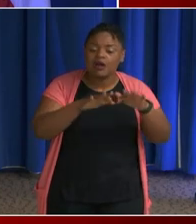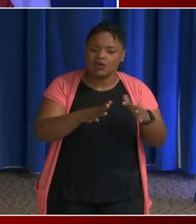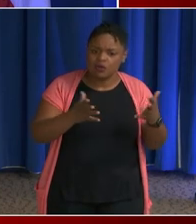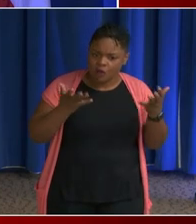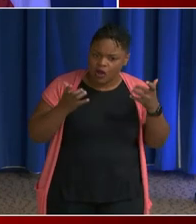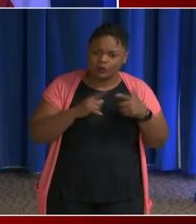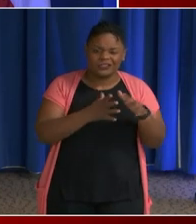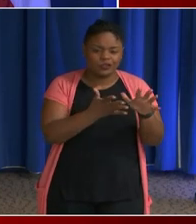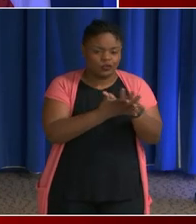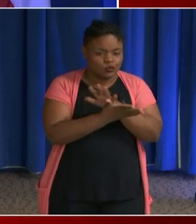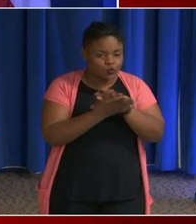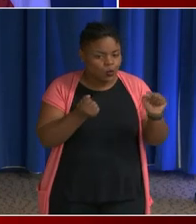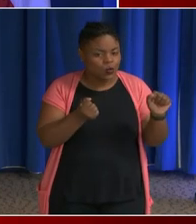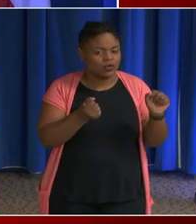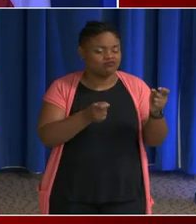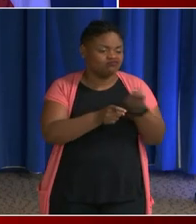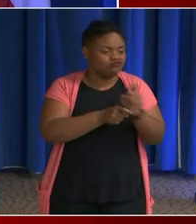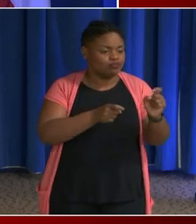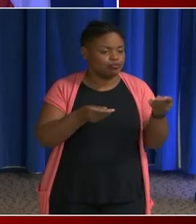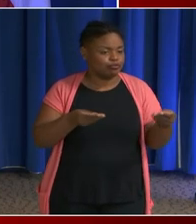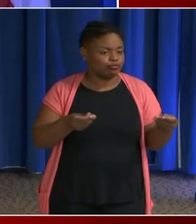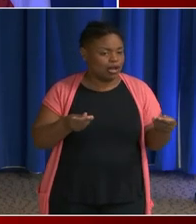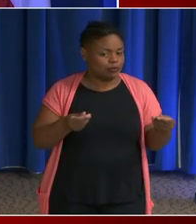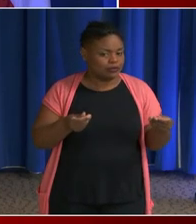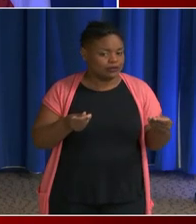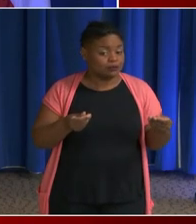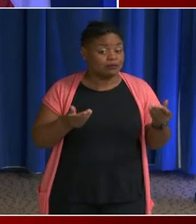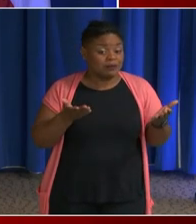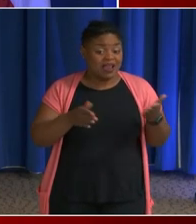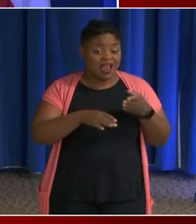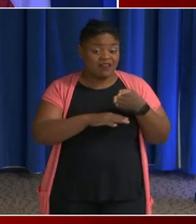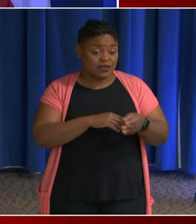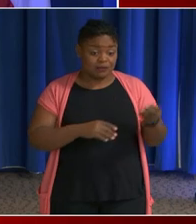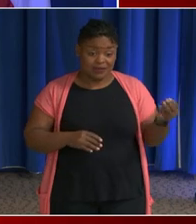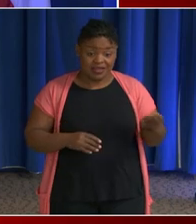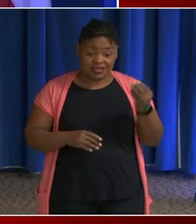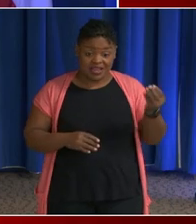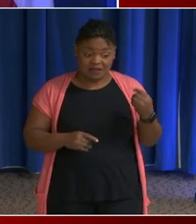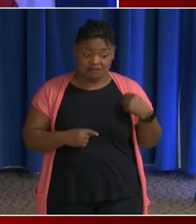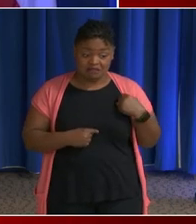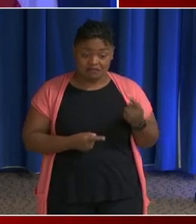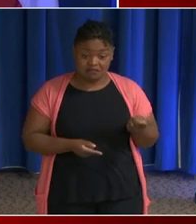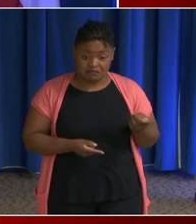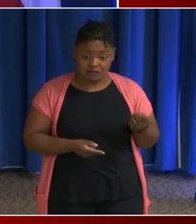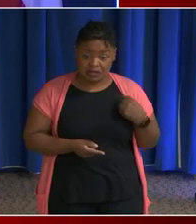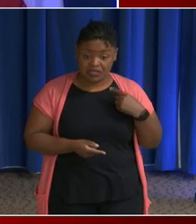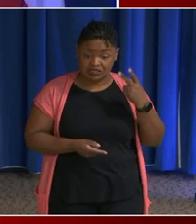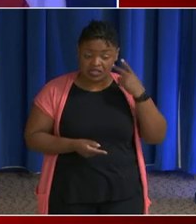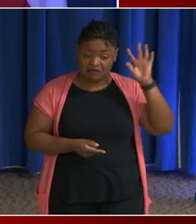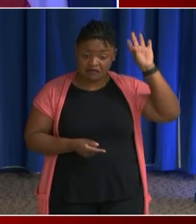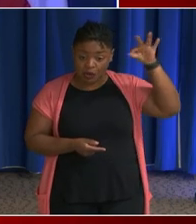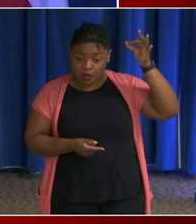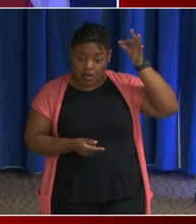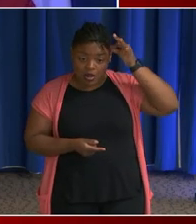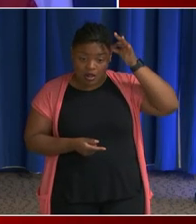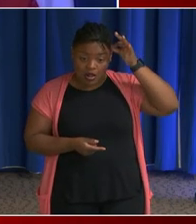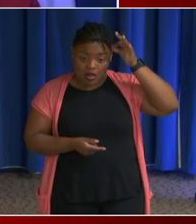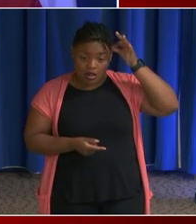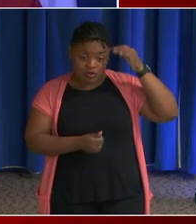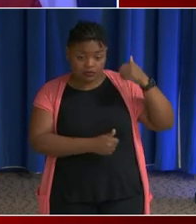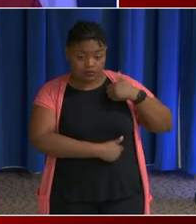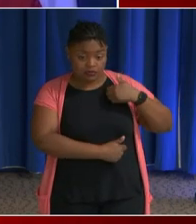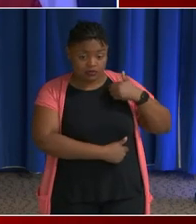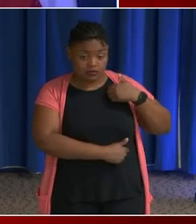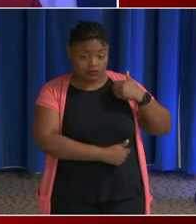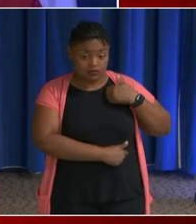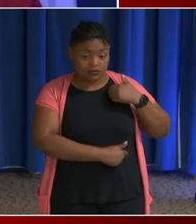destruction. After Monday, when we saw federal forces move on American people, there